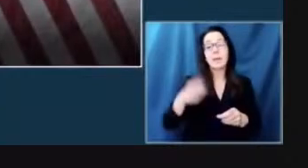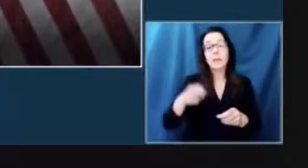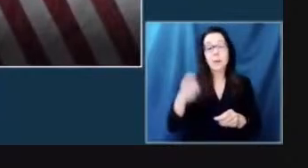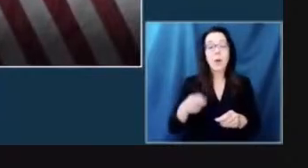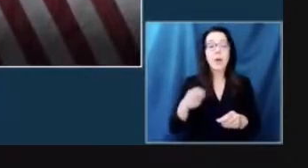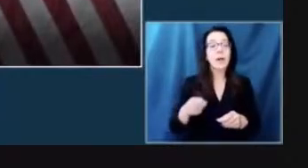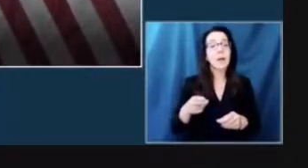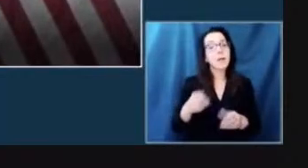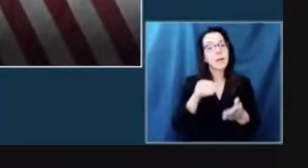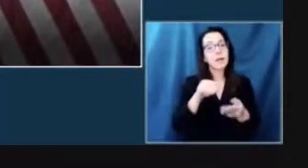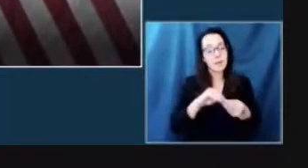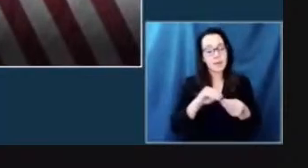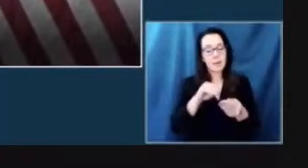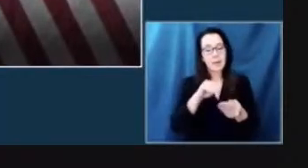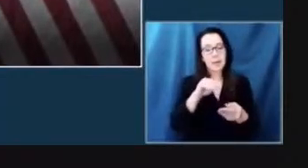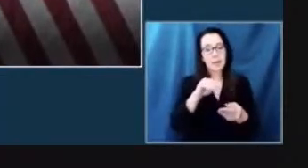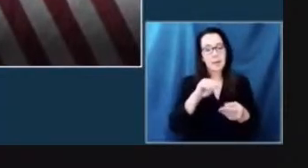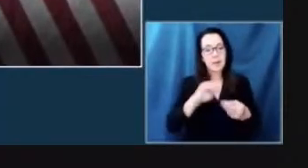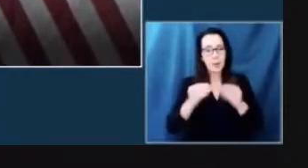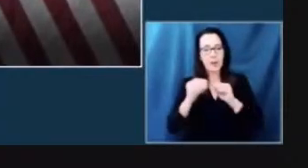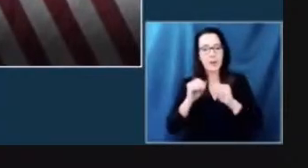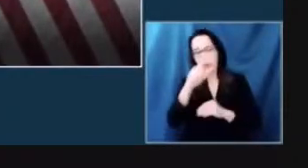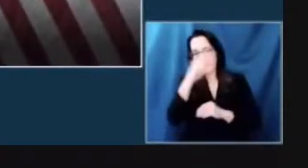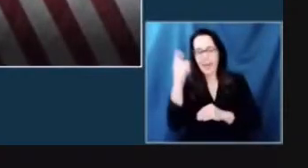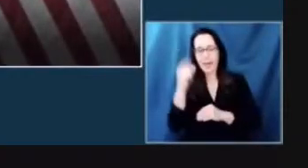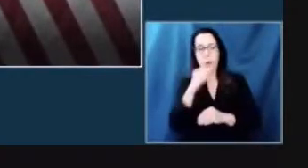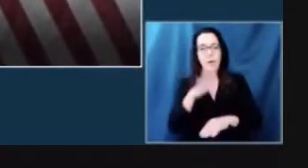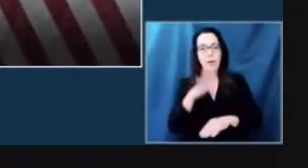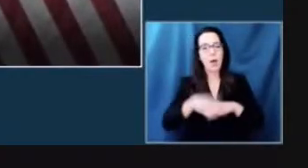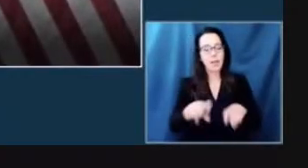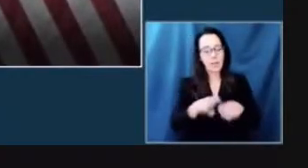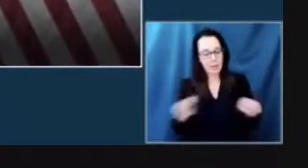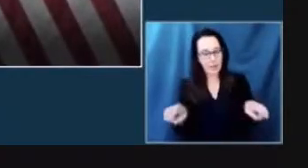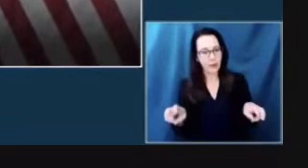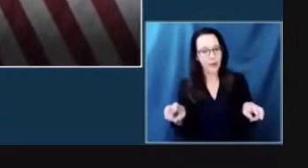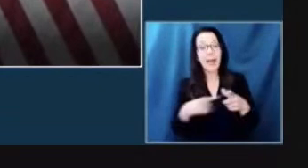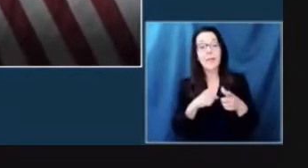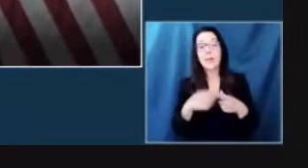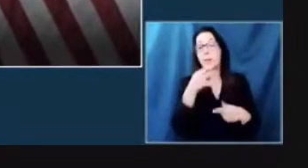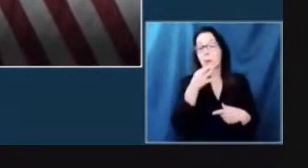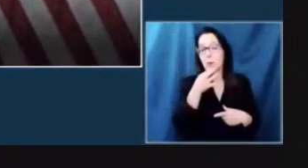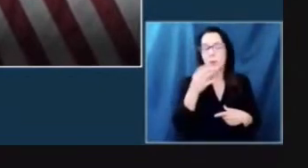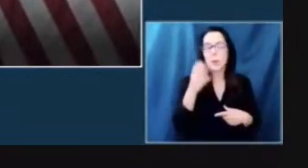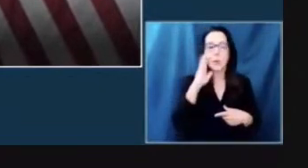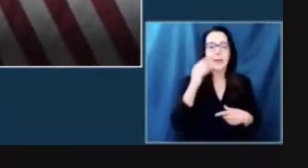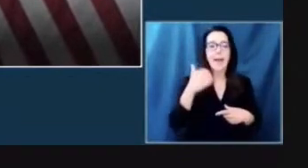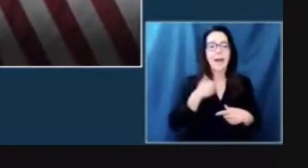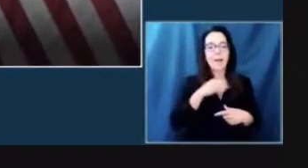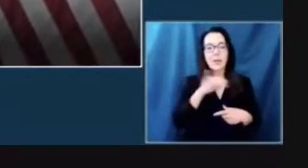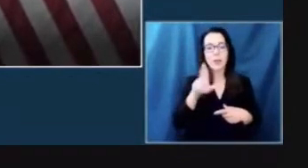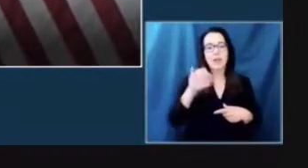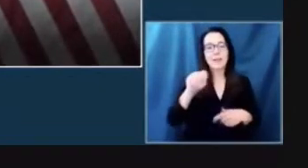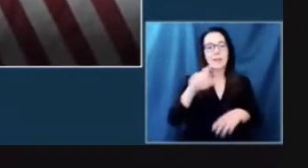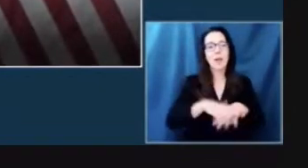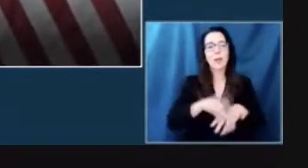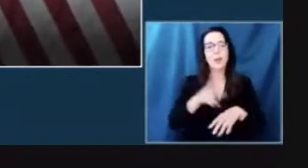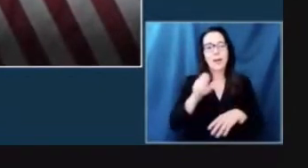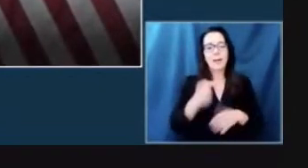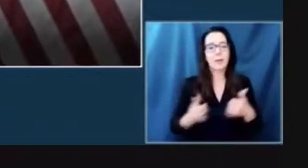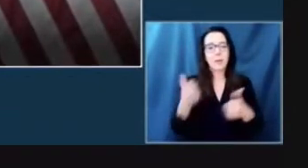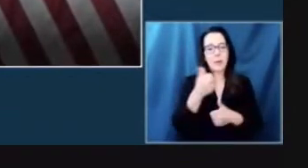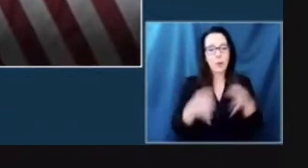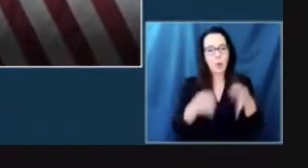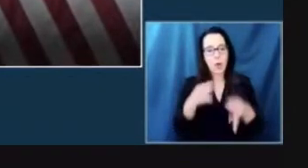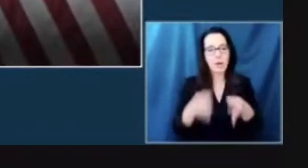and soon we will put an extraordinary jurist on the United States Supreme Court. Her name is Judge